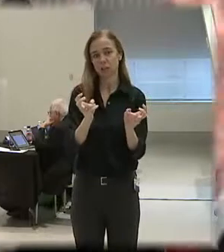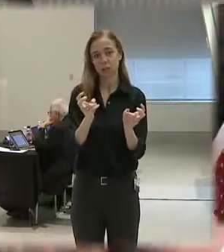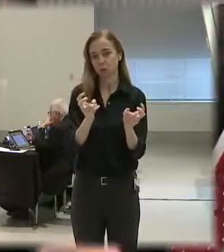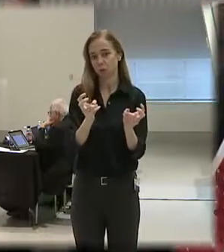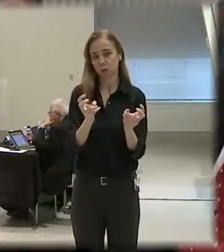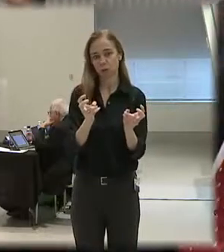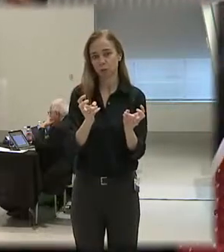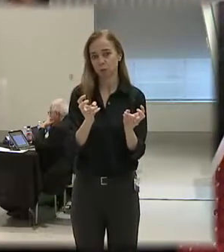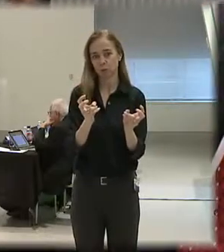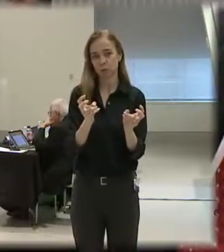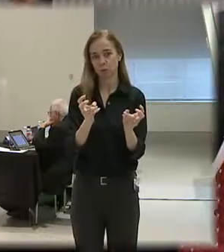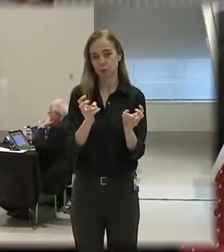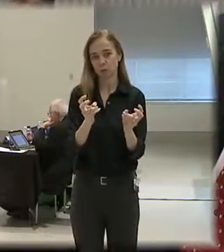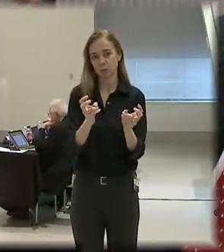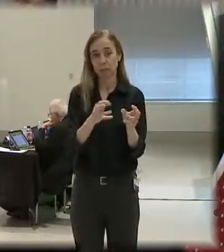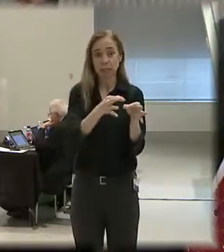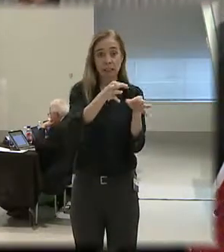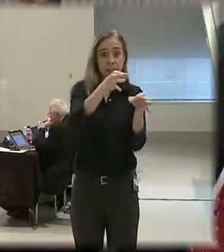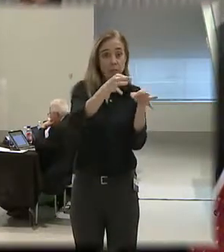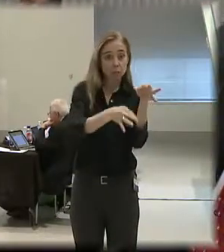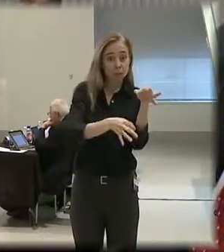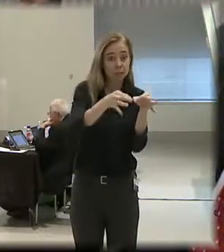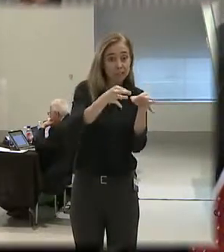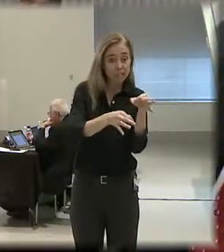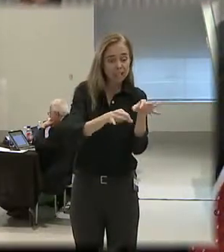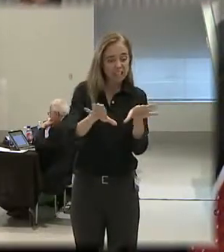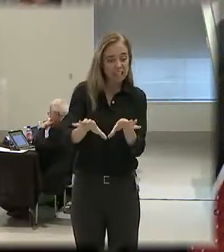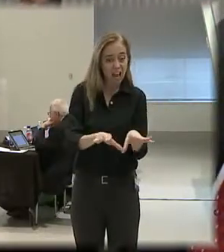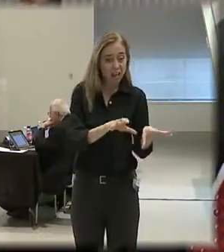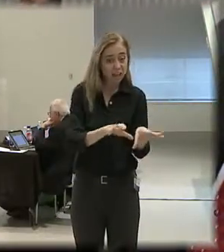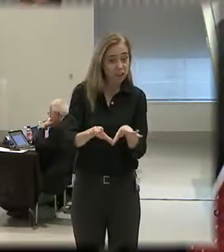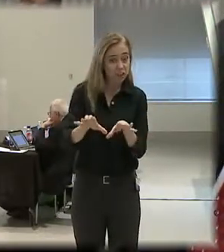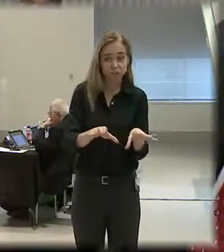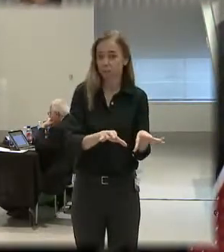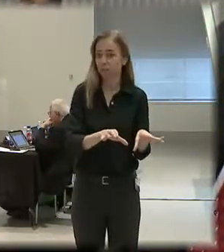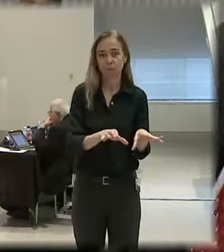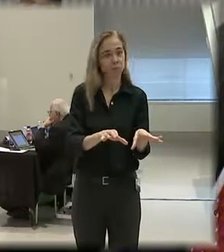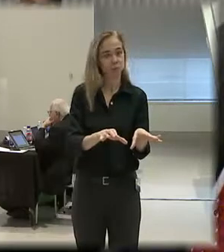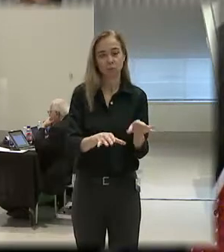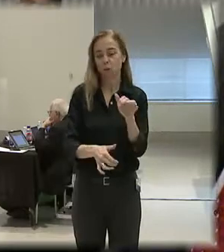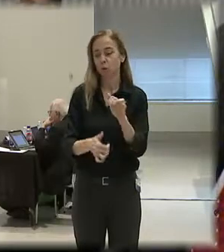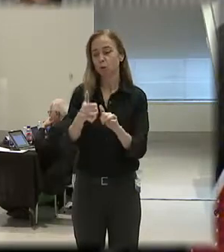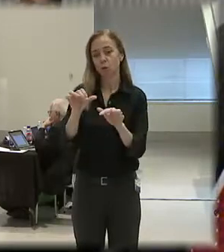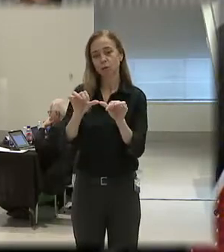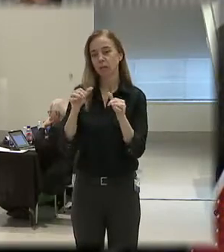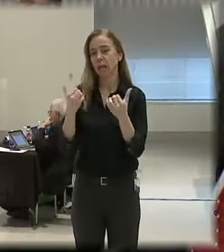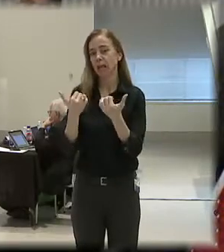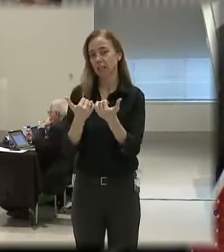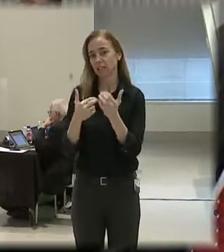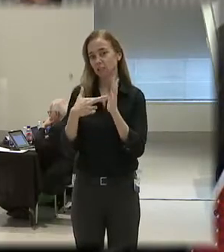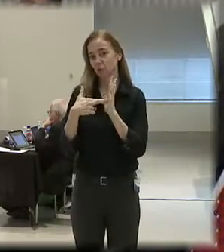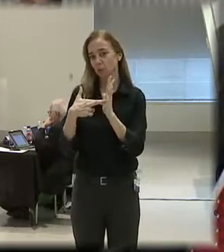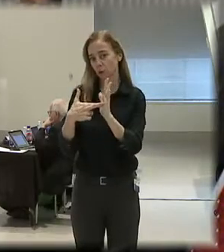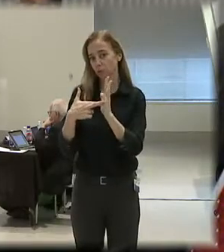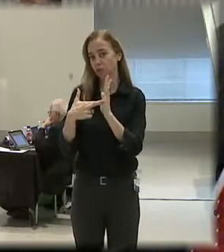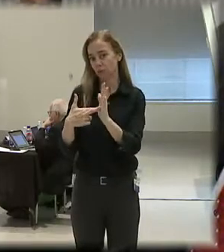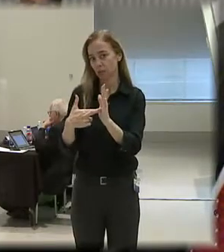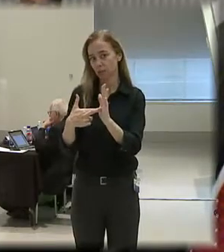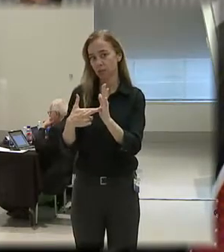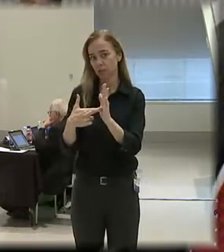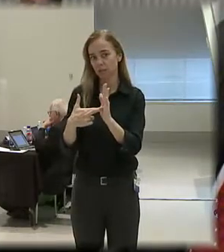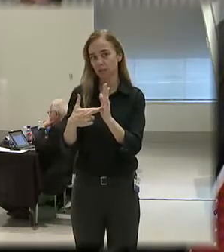of the simplicity of what the actions were. Most of our agencies that we represent and